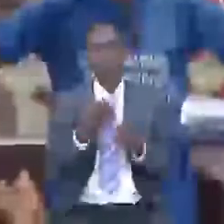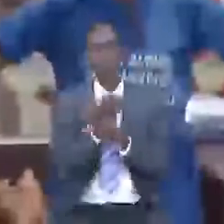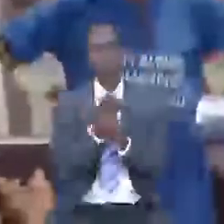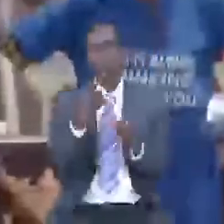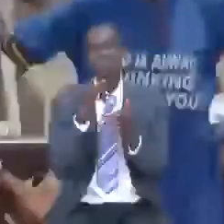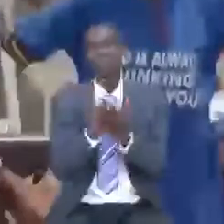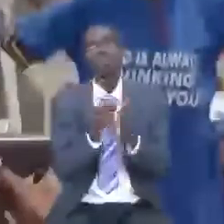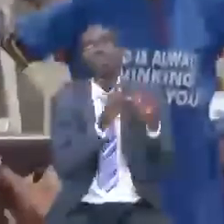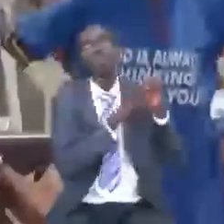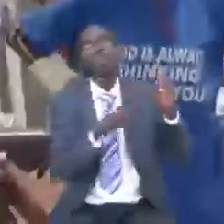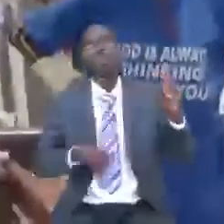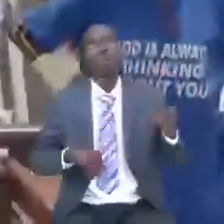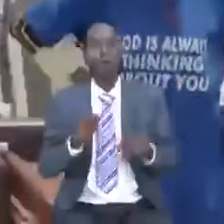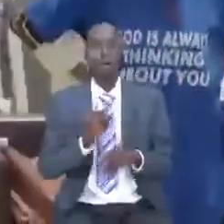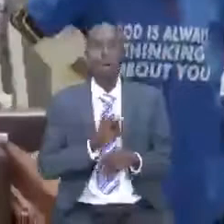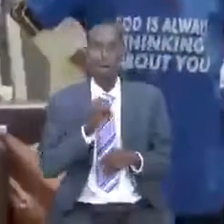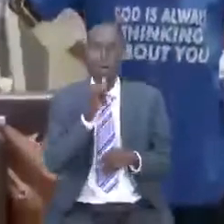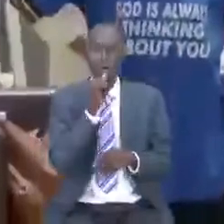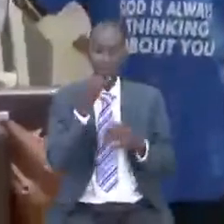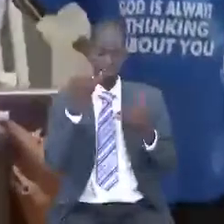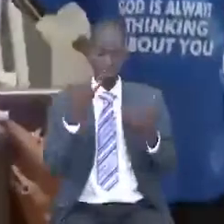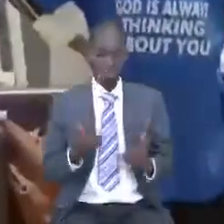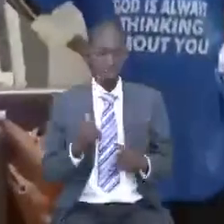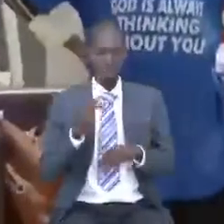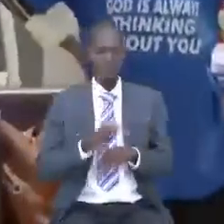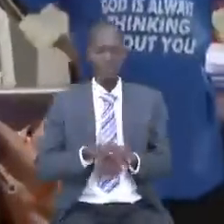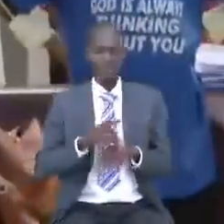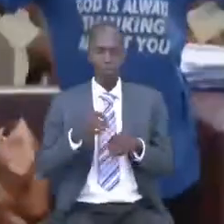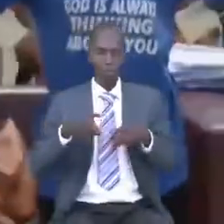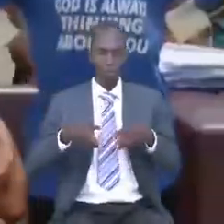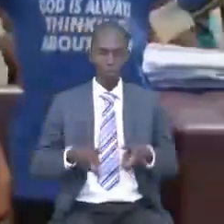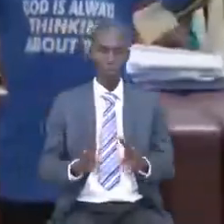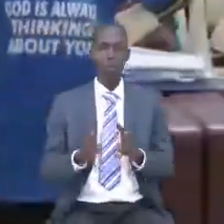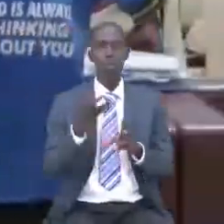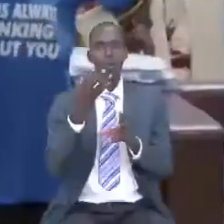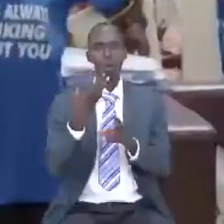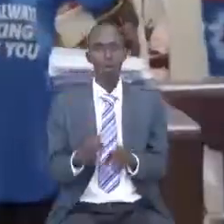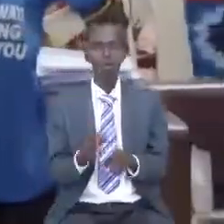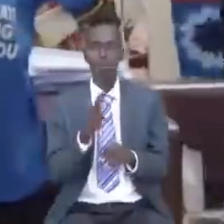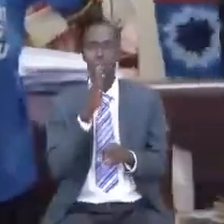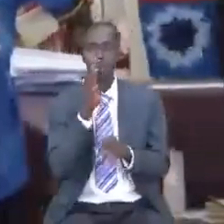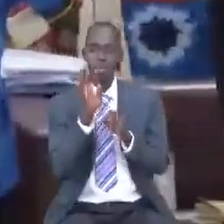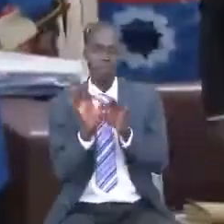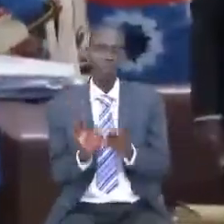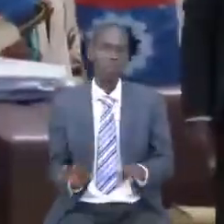I'm now on the path of relevance.